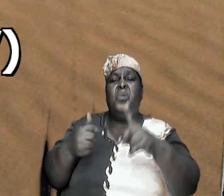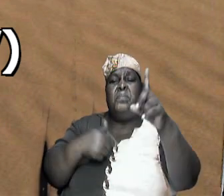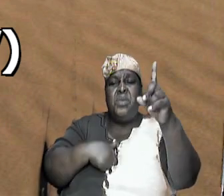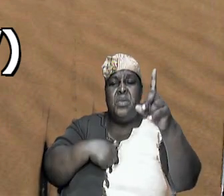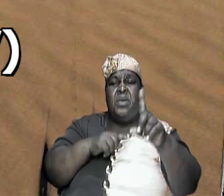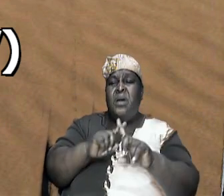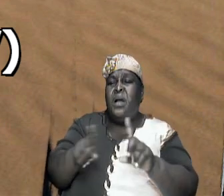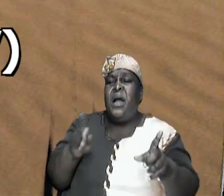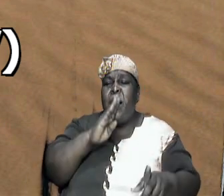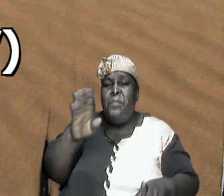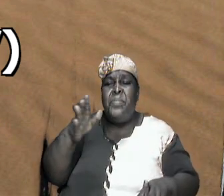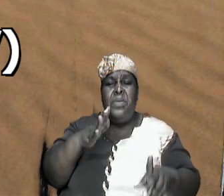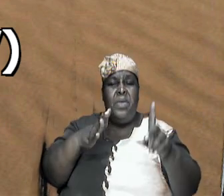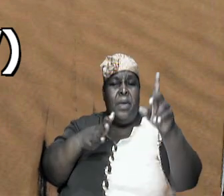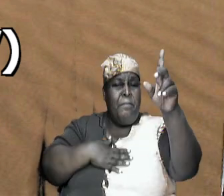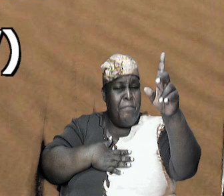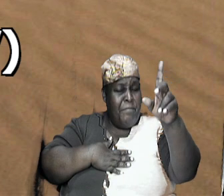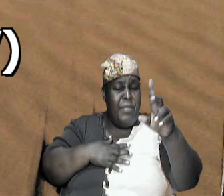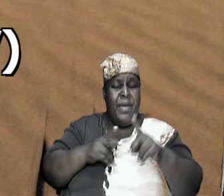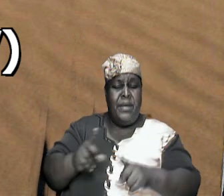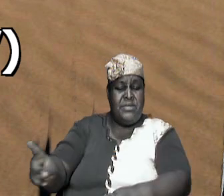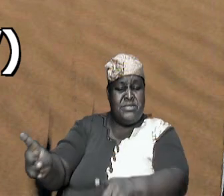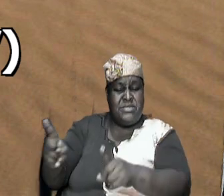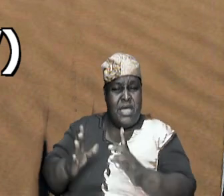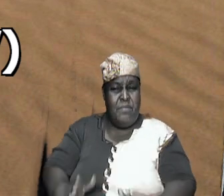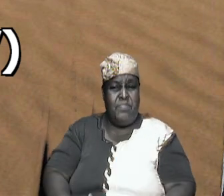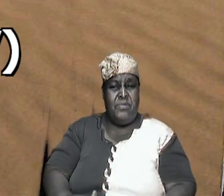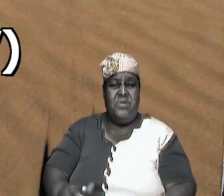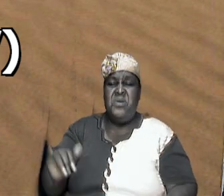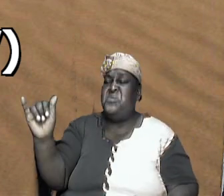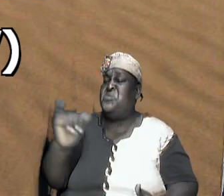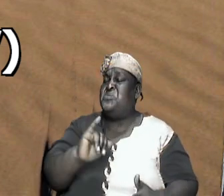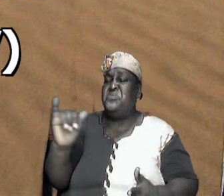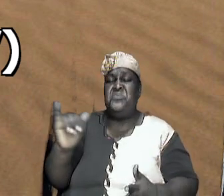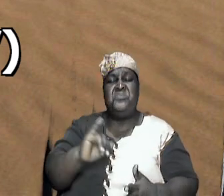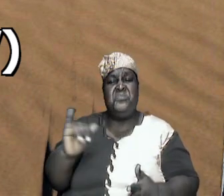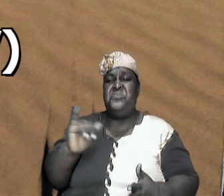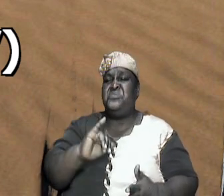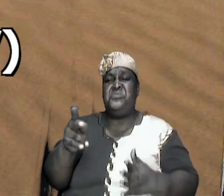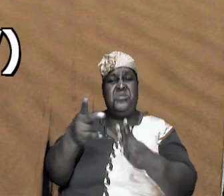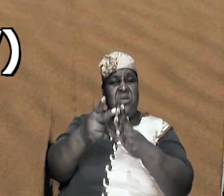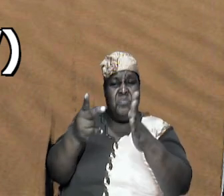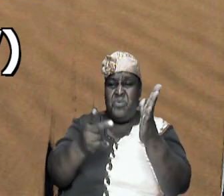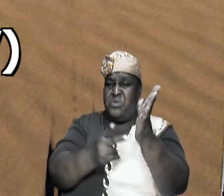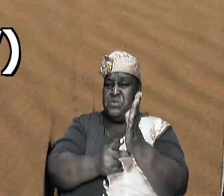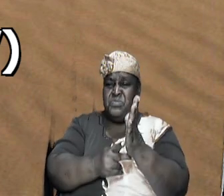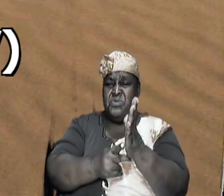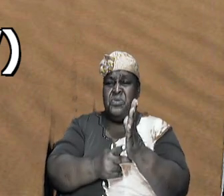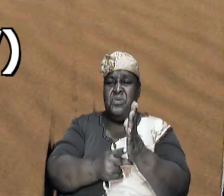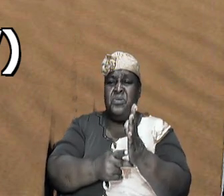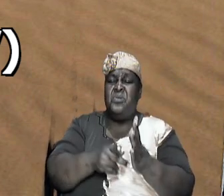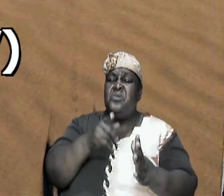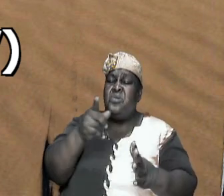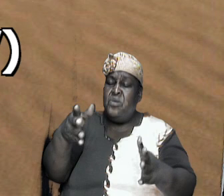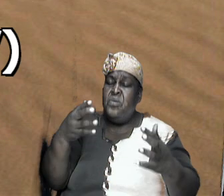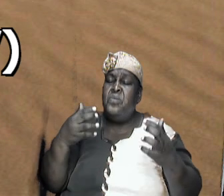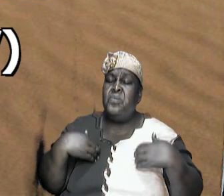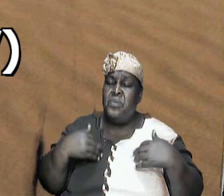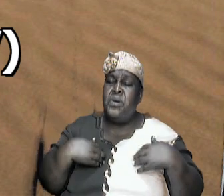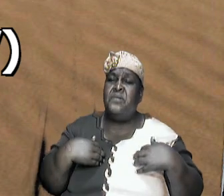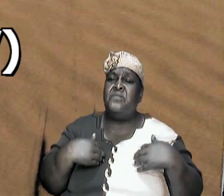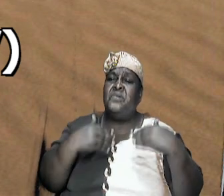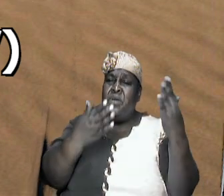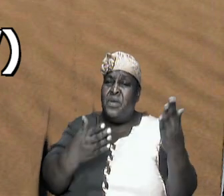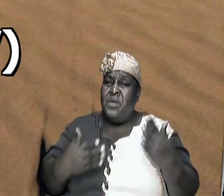be my disciples. You know, same principle. You have to bear your cross and follow